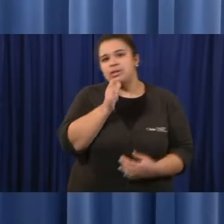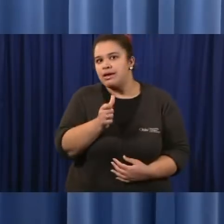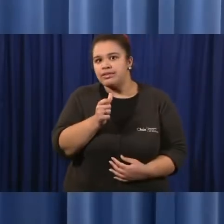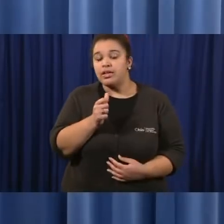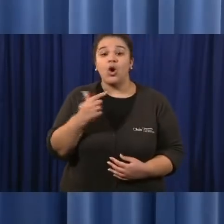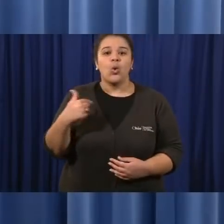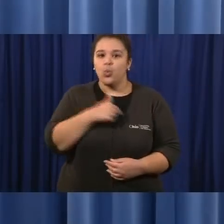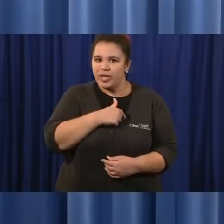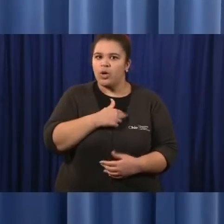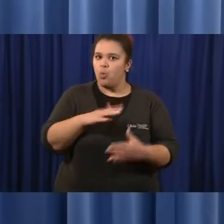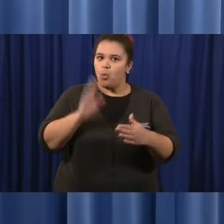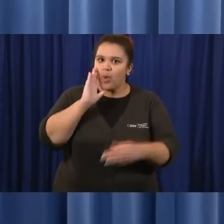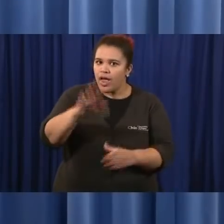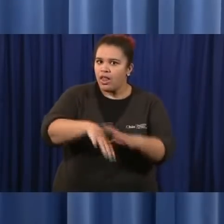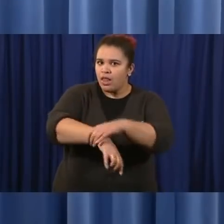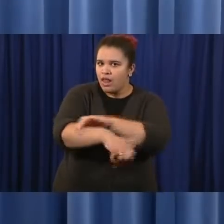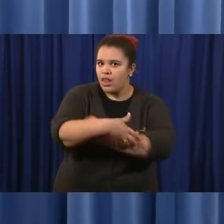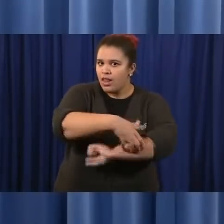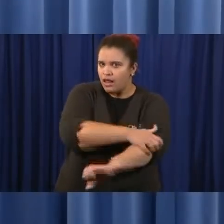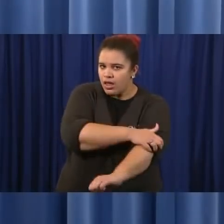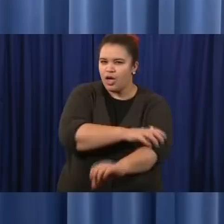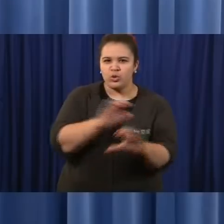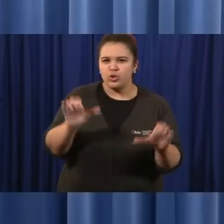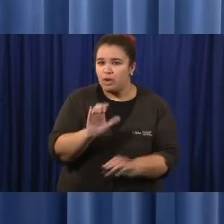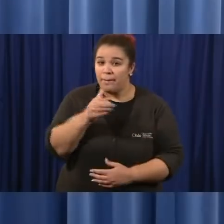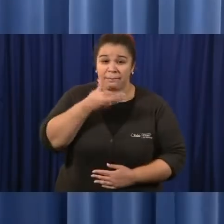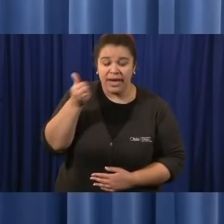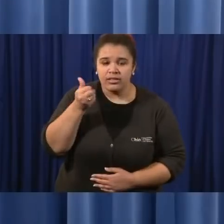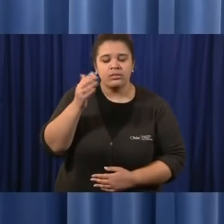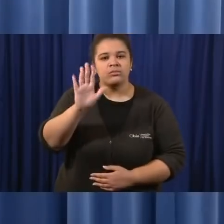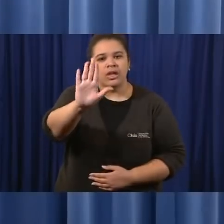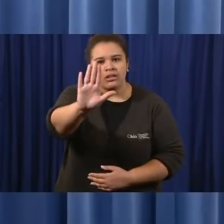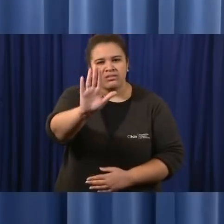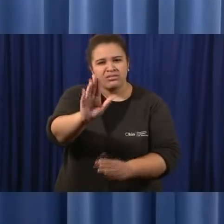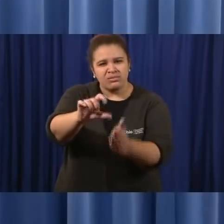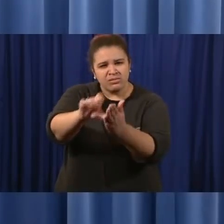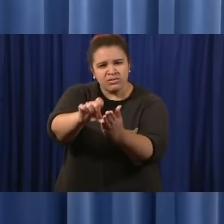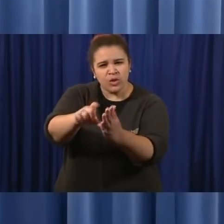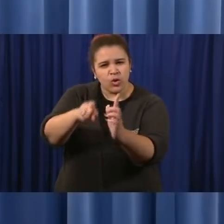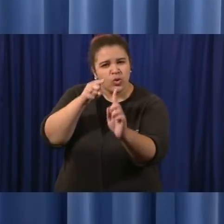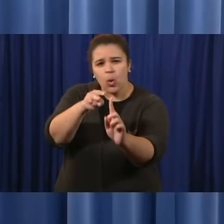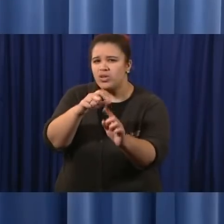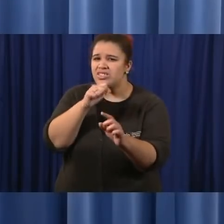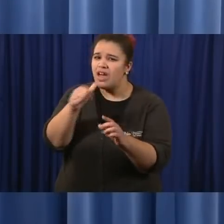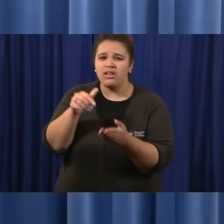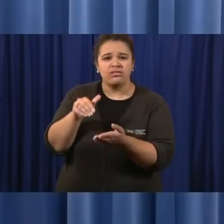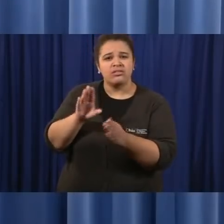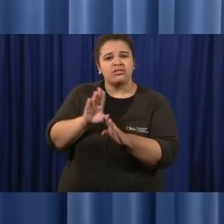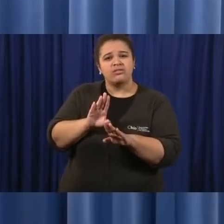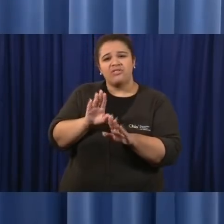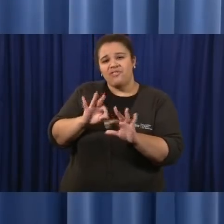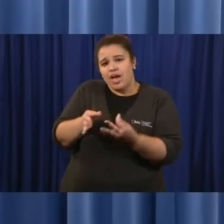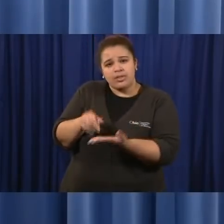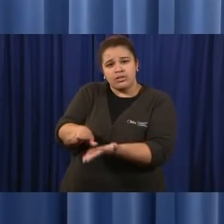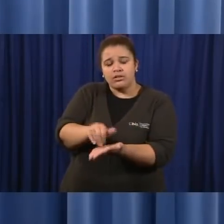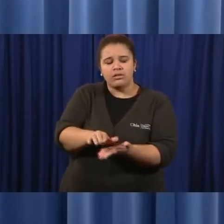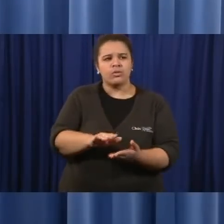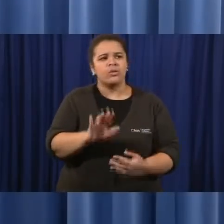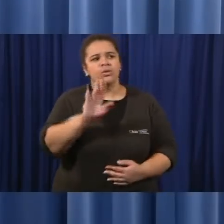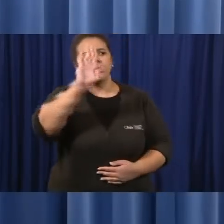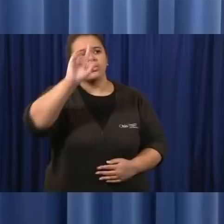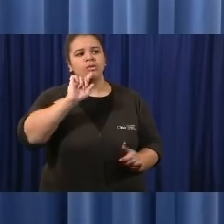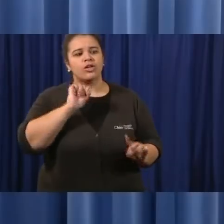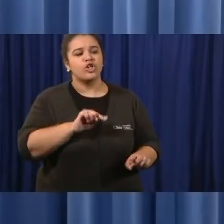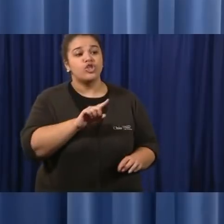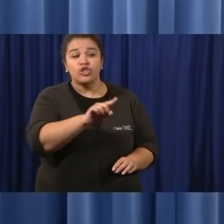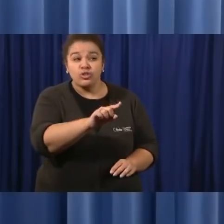do, but the goal is certainly not to leave any families out. Do you see more daycares being opening and the licensing